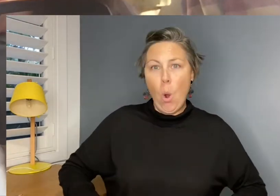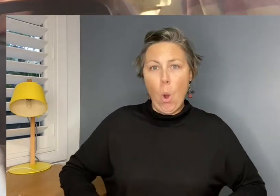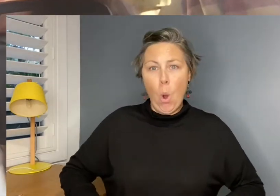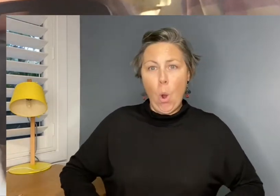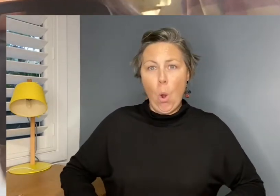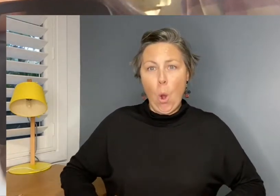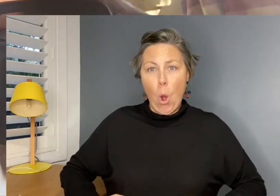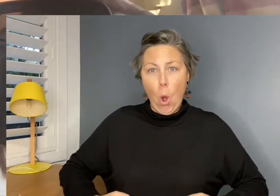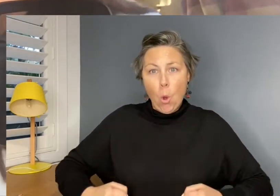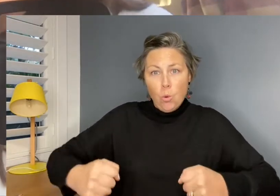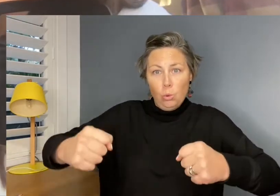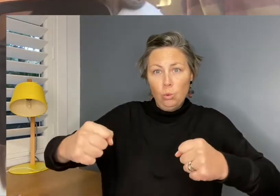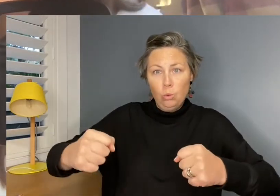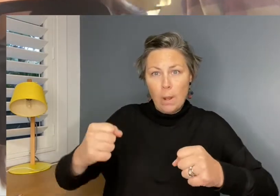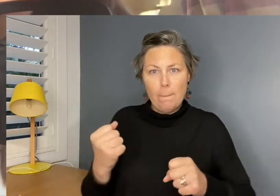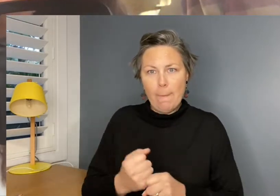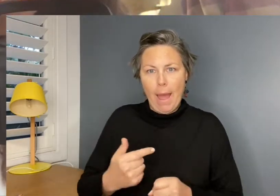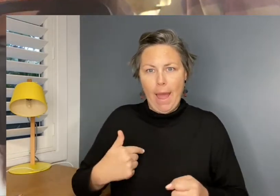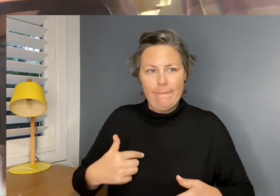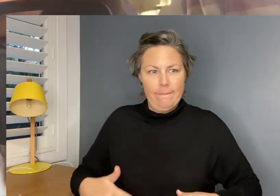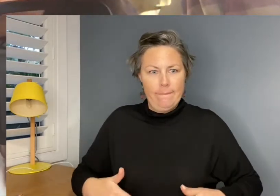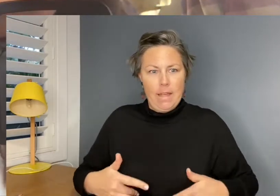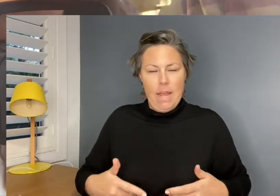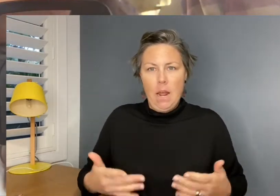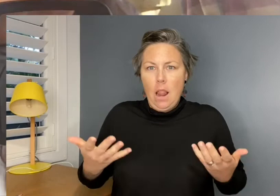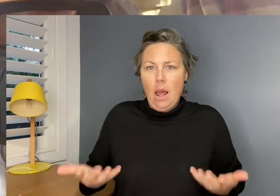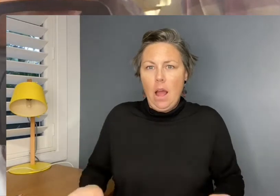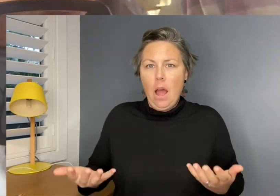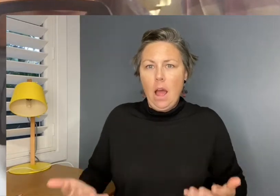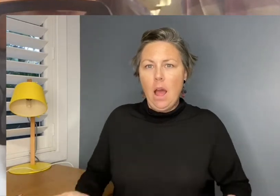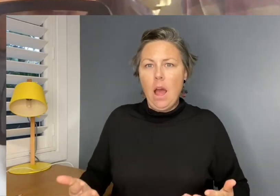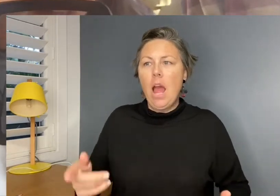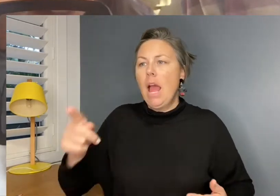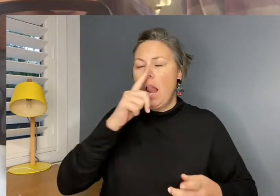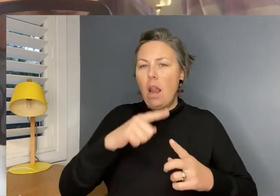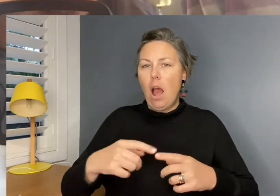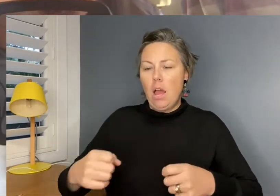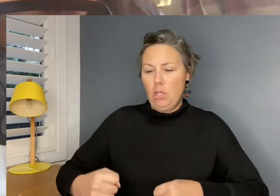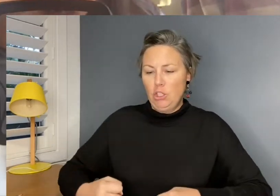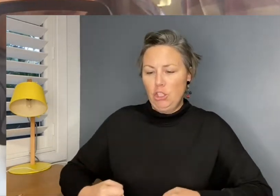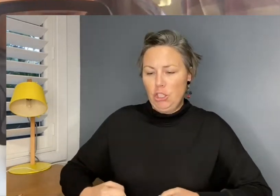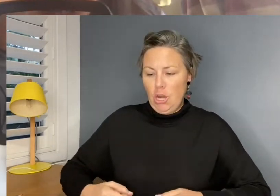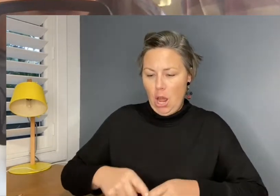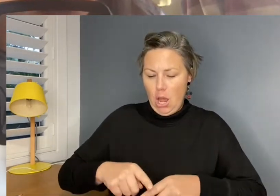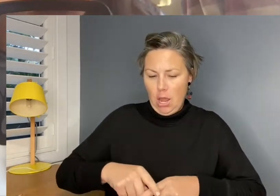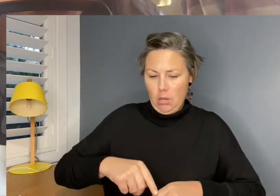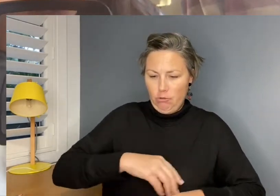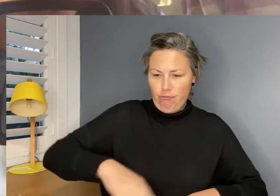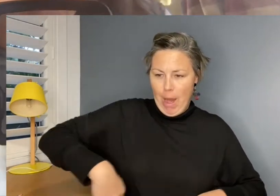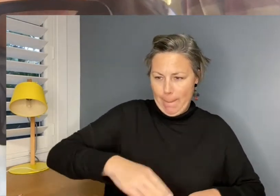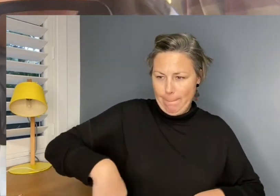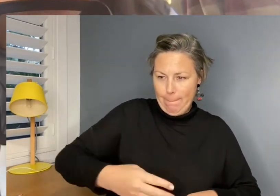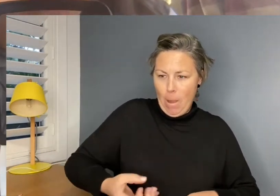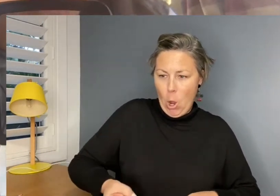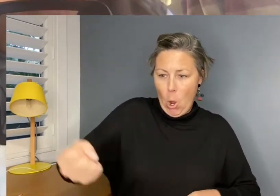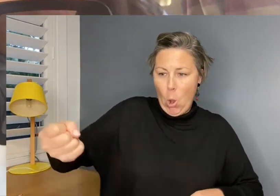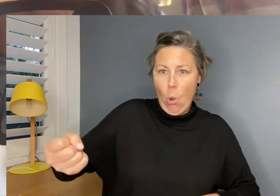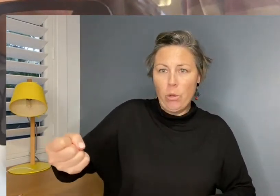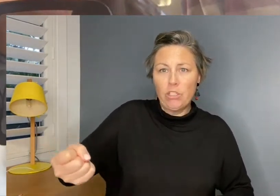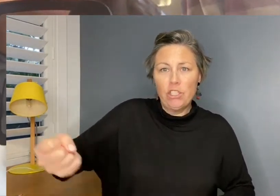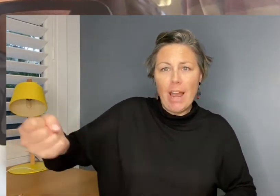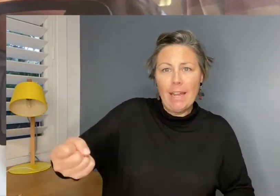I was like down on all fours, and this was supporting my belly, and it felt so good. It was amazing, because your body just feels so heavy